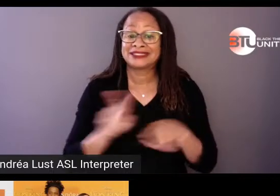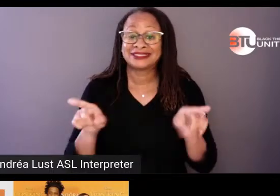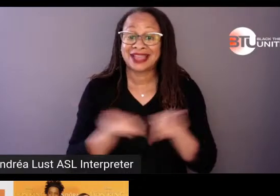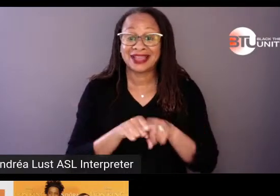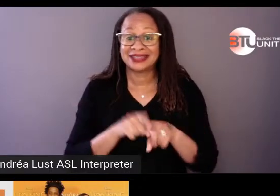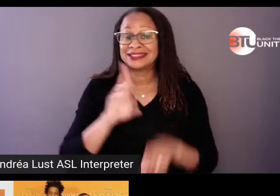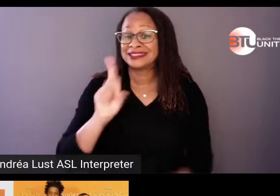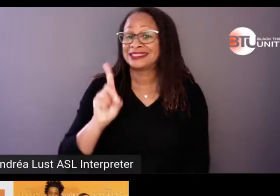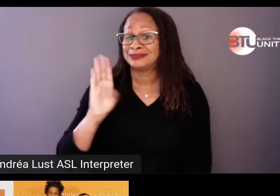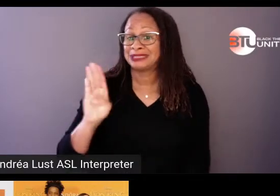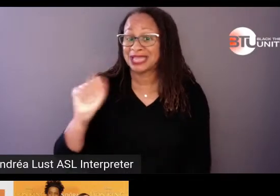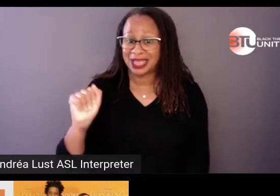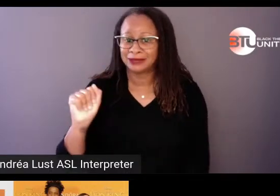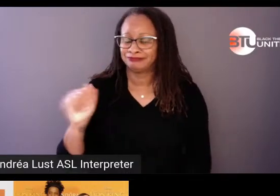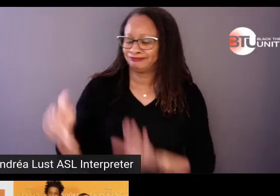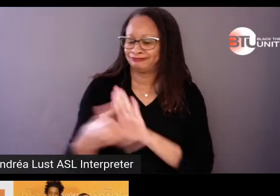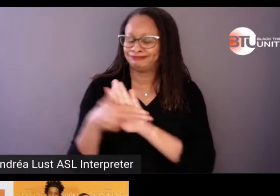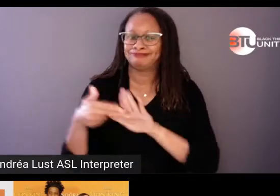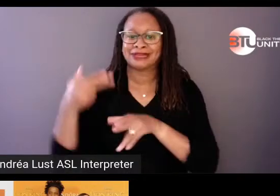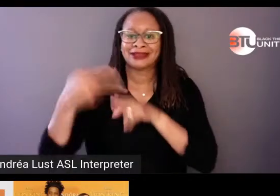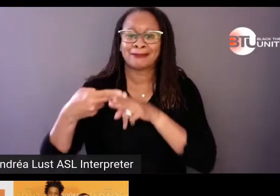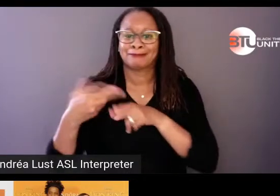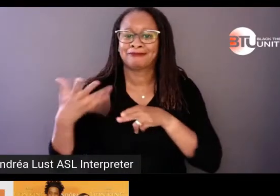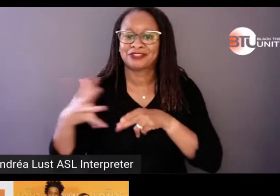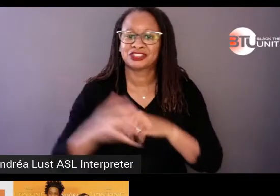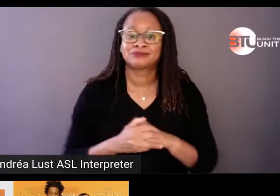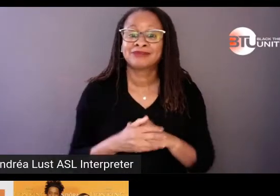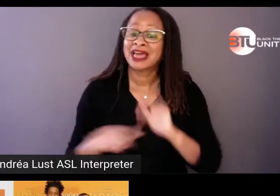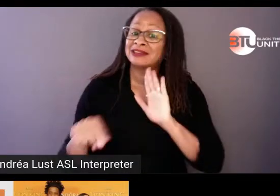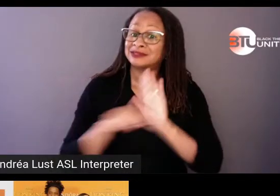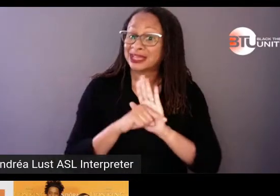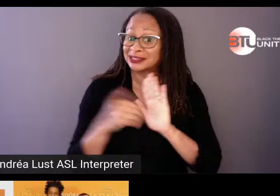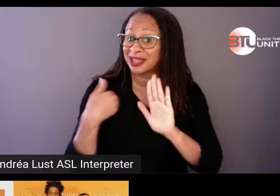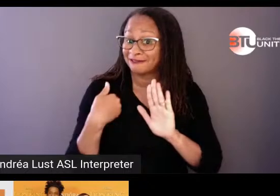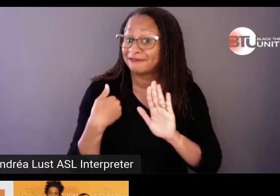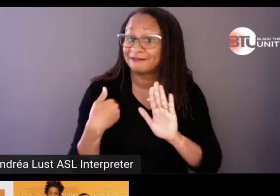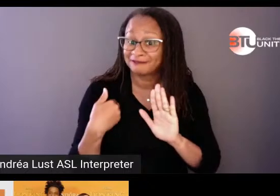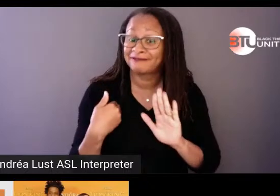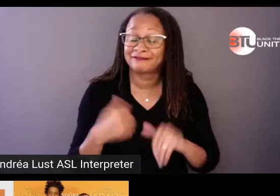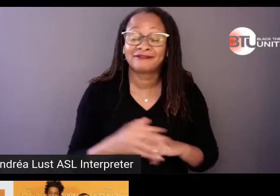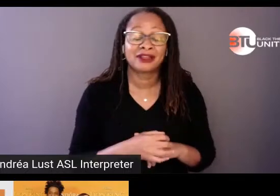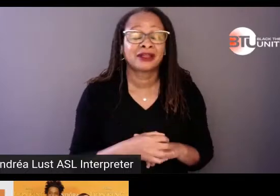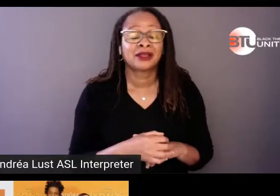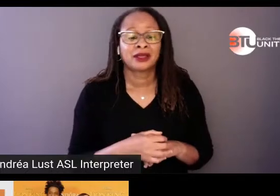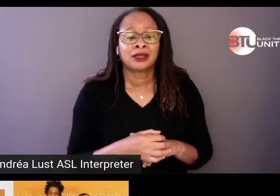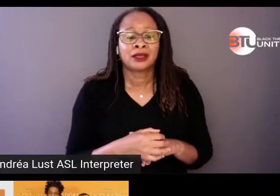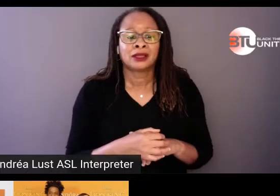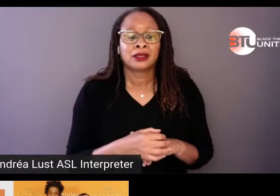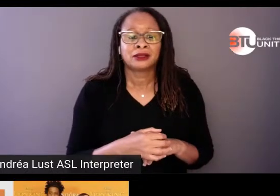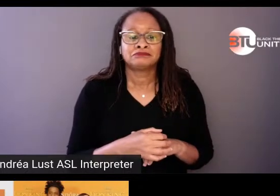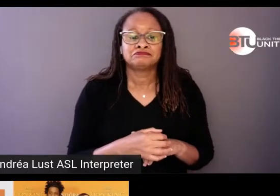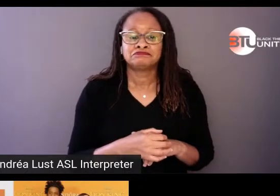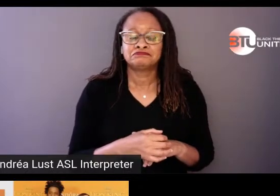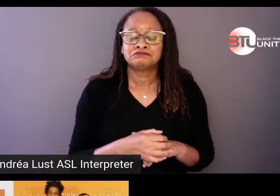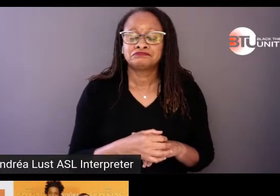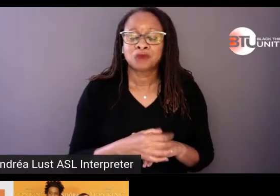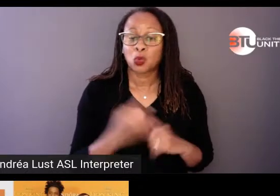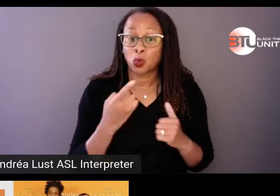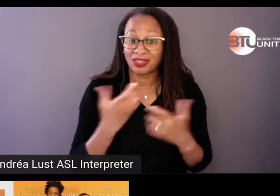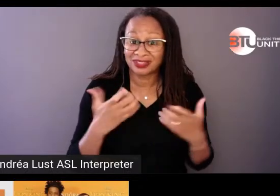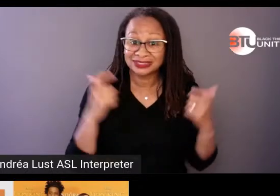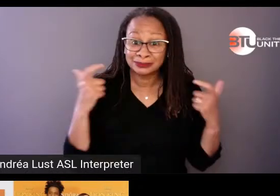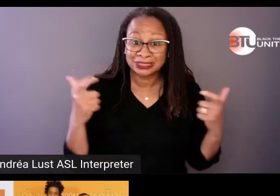your business. There's downsides to that. A big downside is that you are